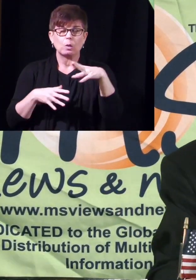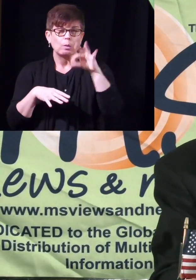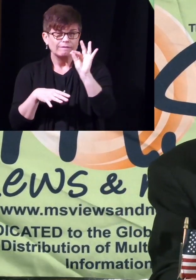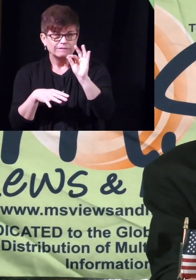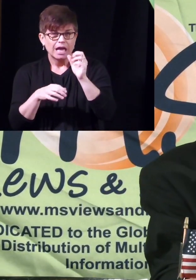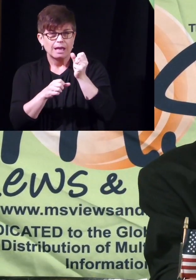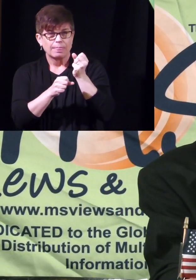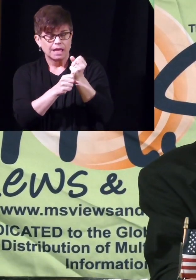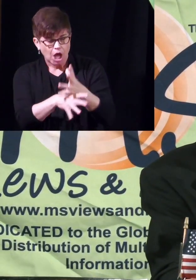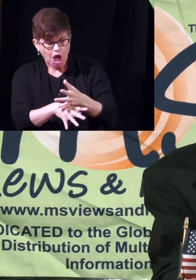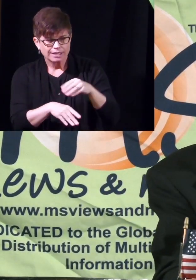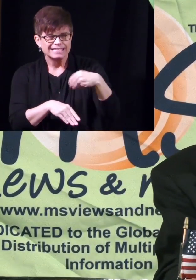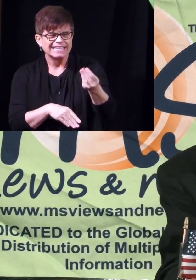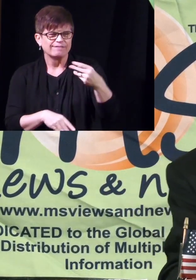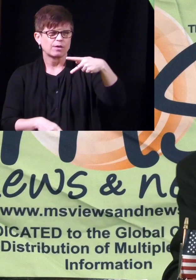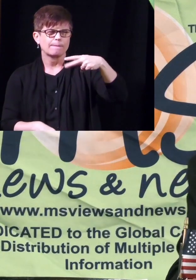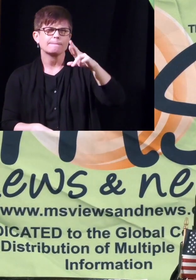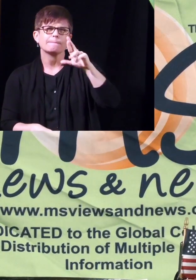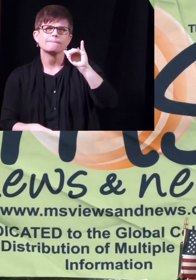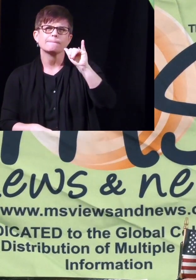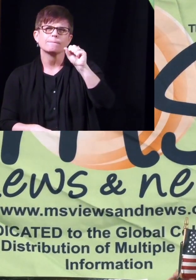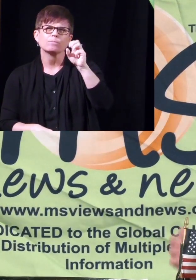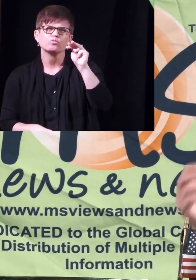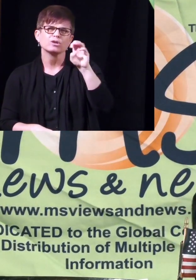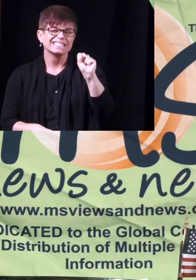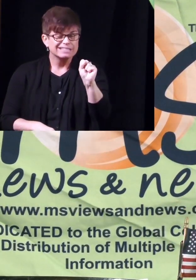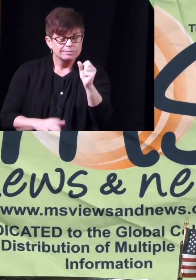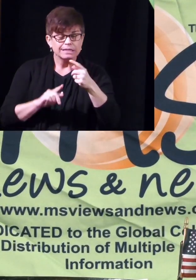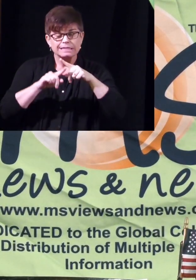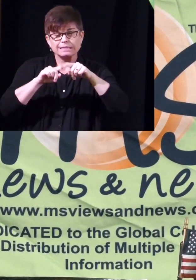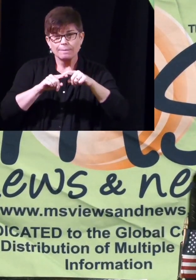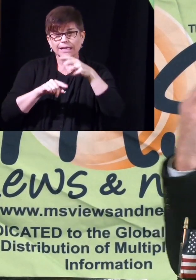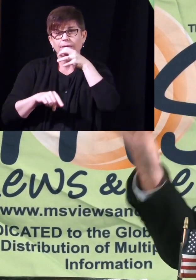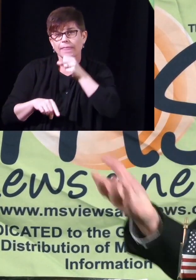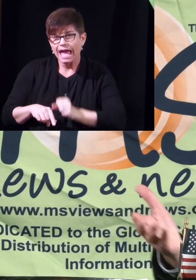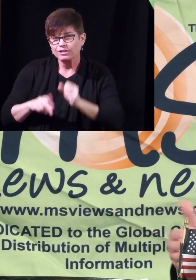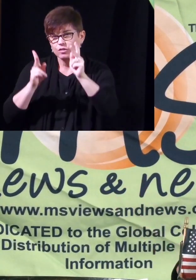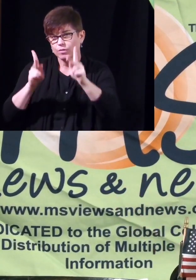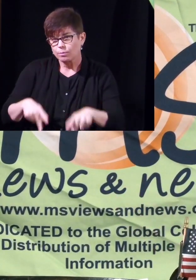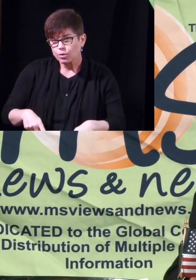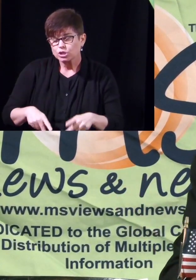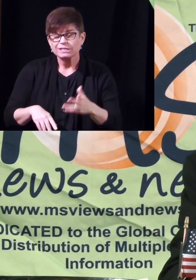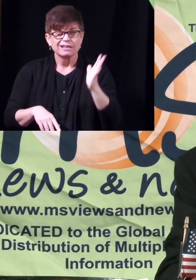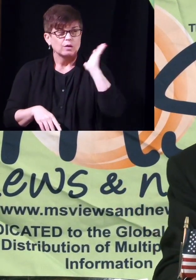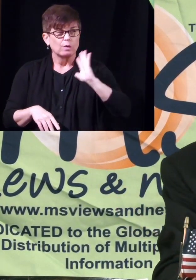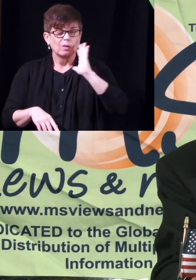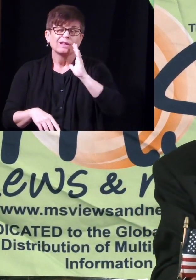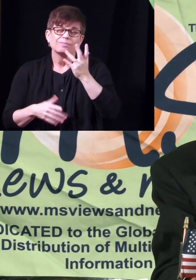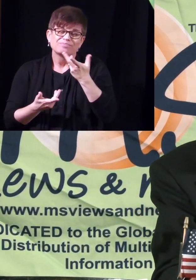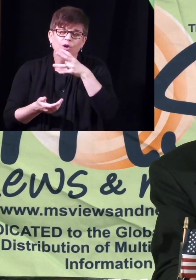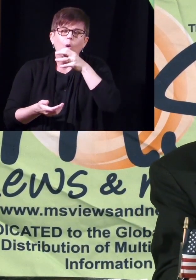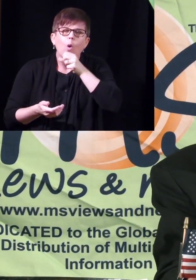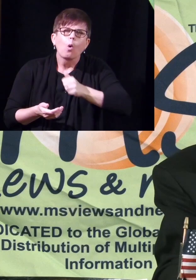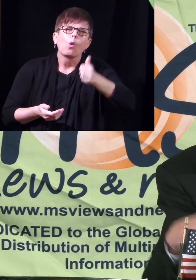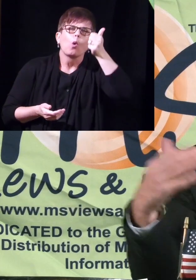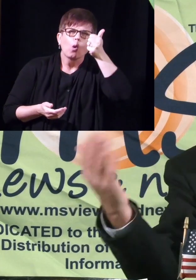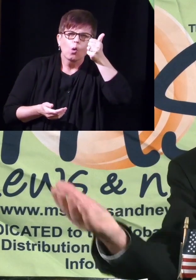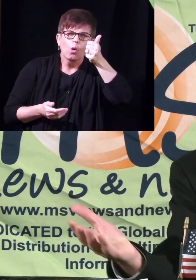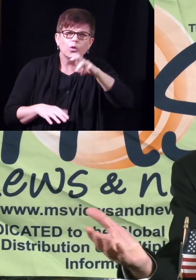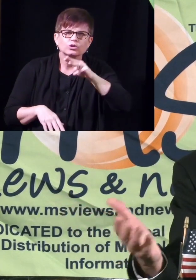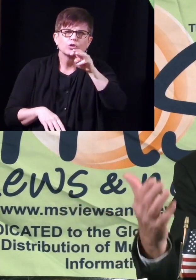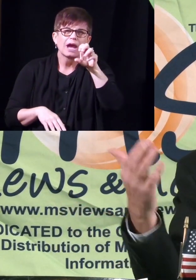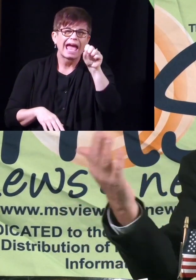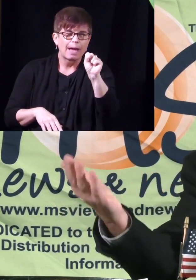of course, is depending on the age of the person. Double vision has other causes. For example, in our older MS patients, commonly double vision could be a